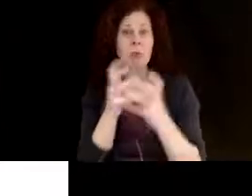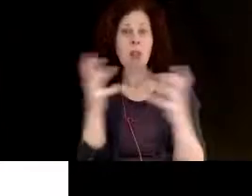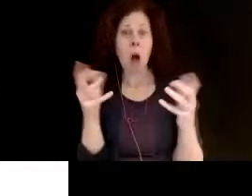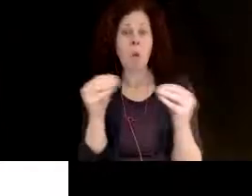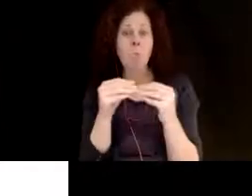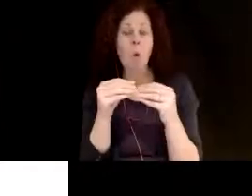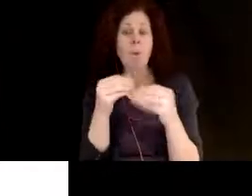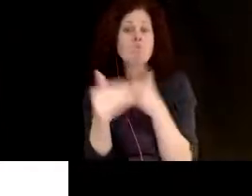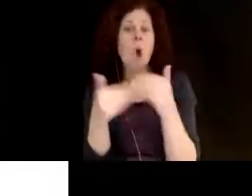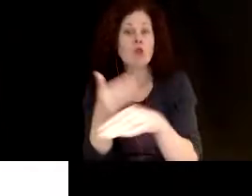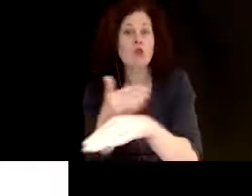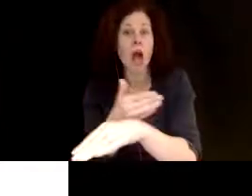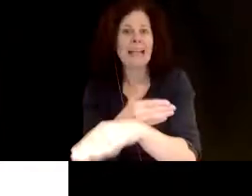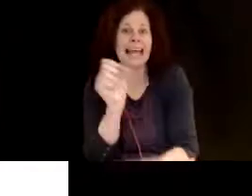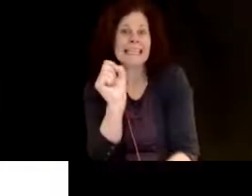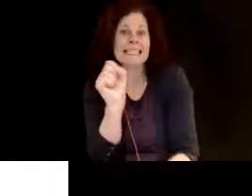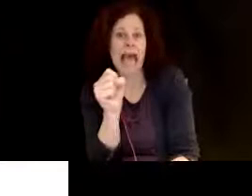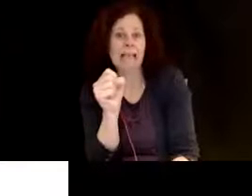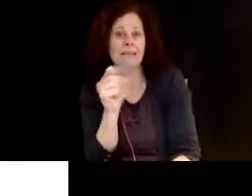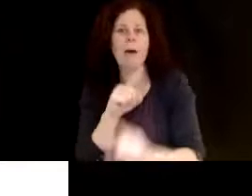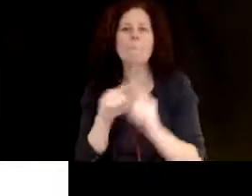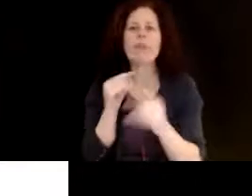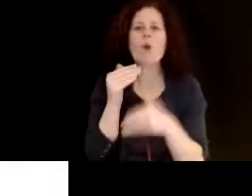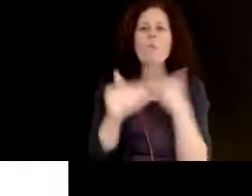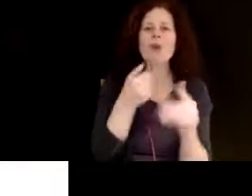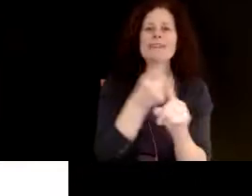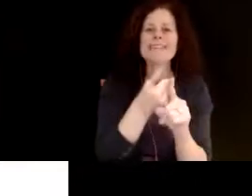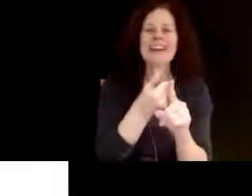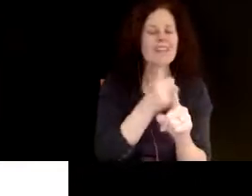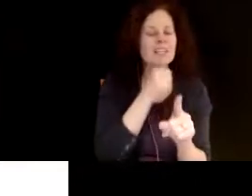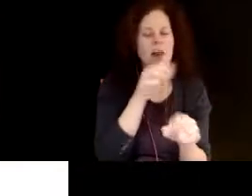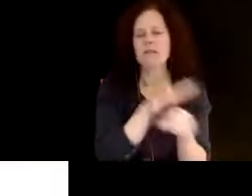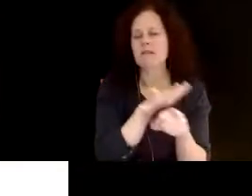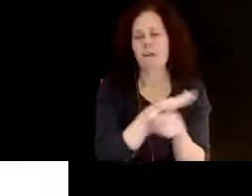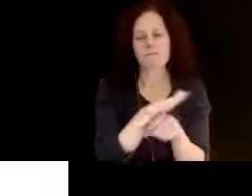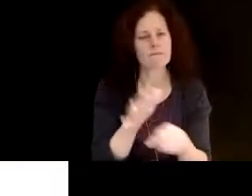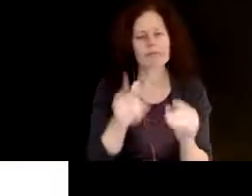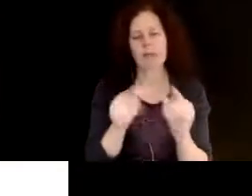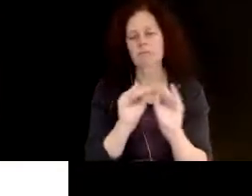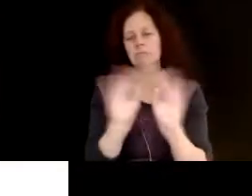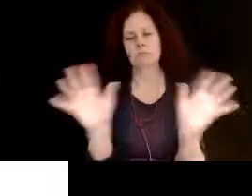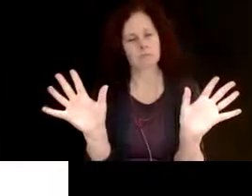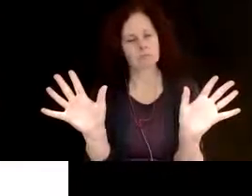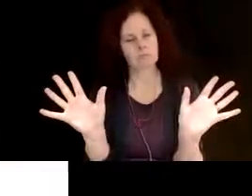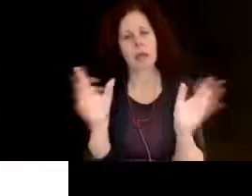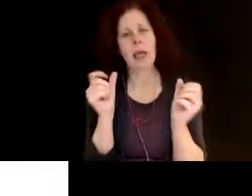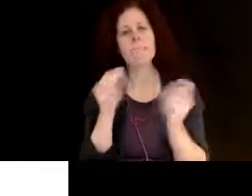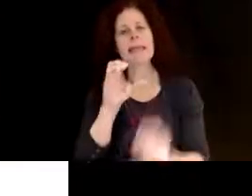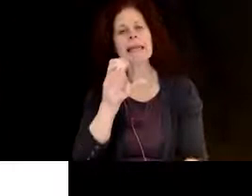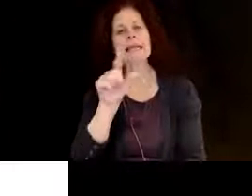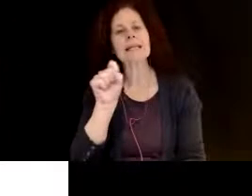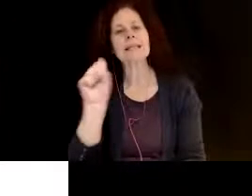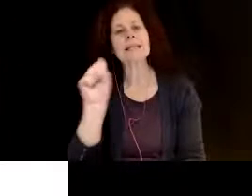what seems clear is that the progress is not sufficient. This has been made apparent through numerous class action lawsuits, highlighting